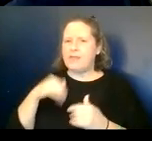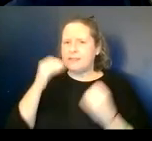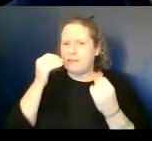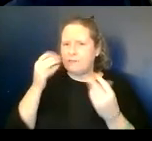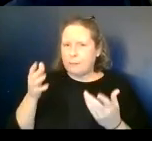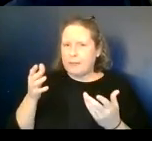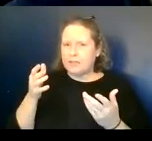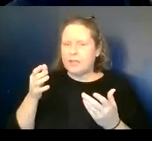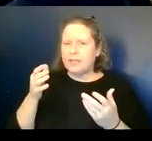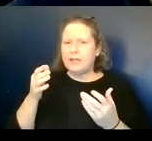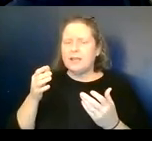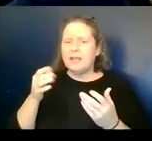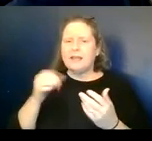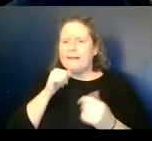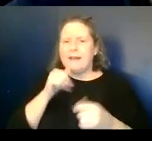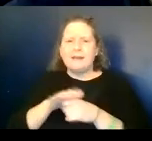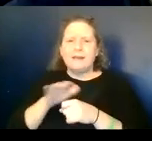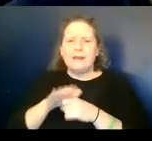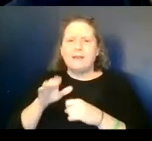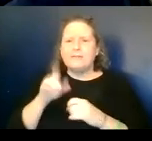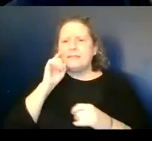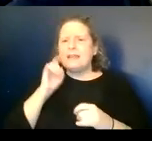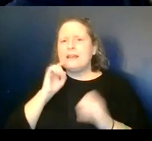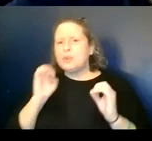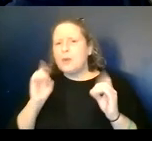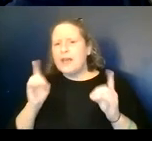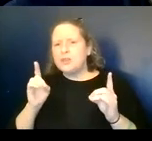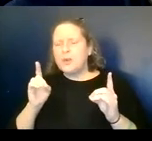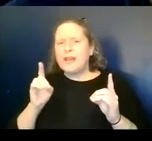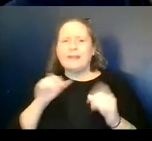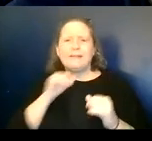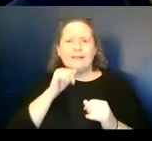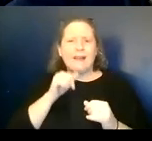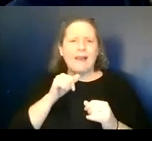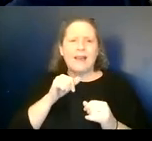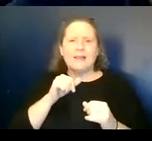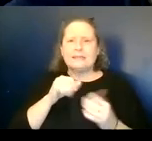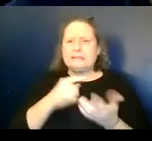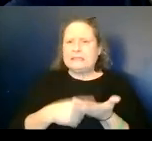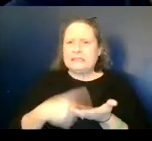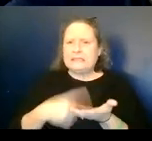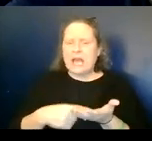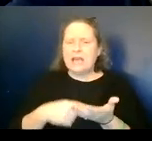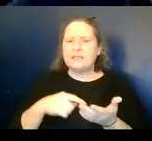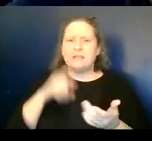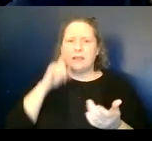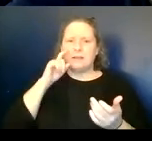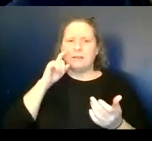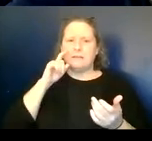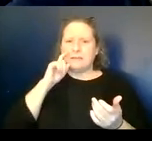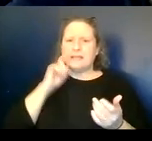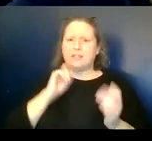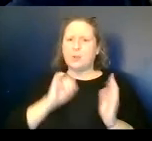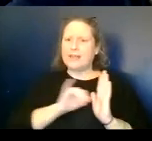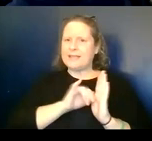of conversations about identity are really a challenge in our service delivery system. And we want to be thoughtful